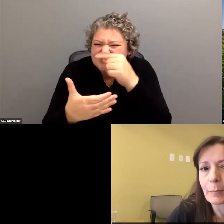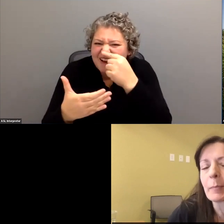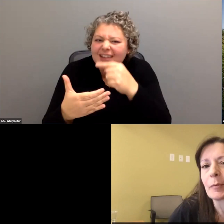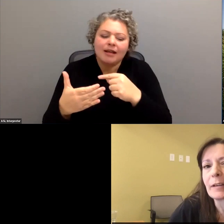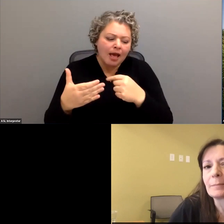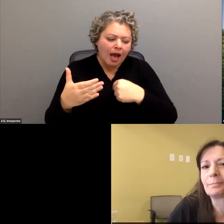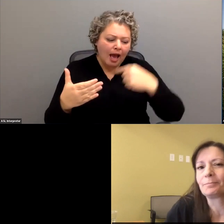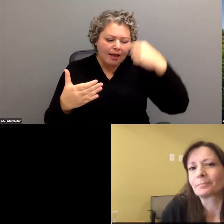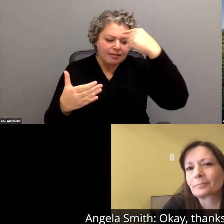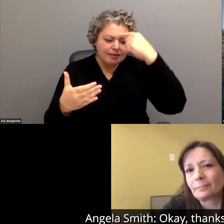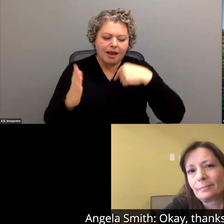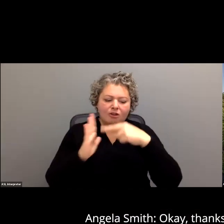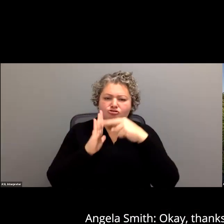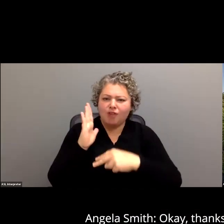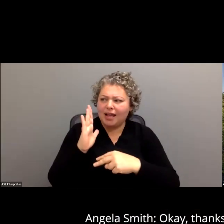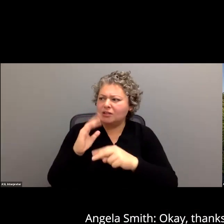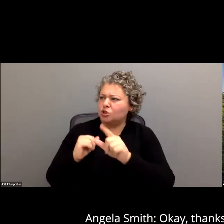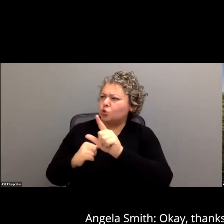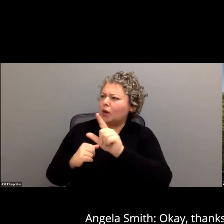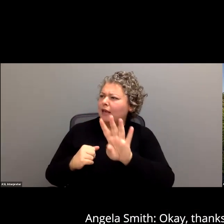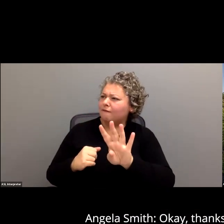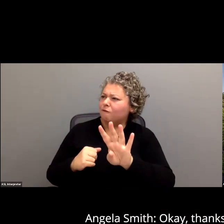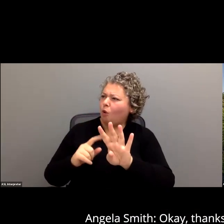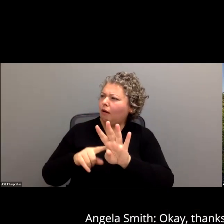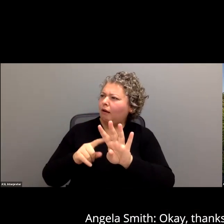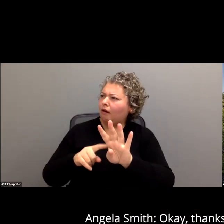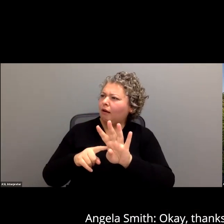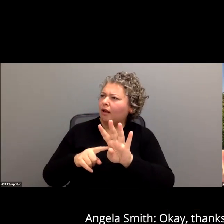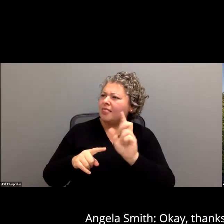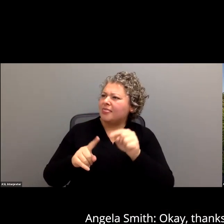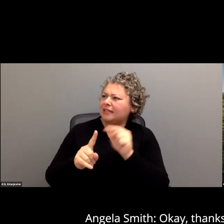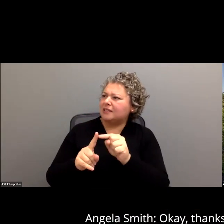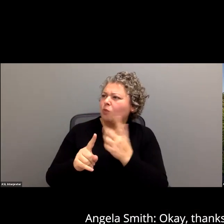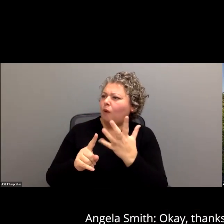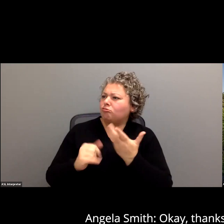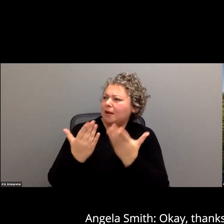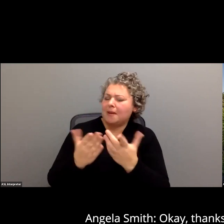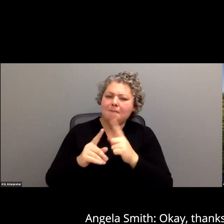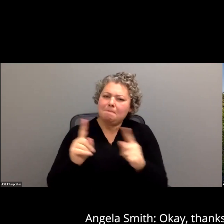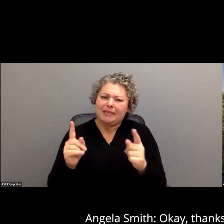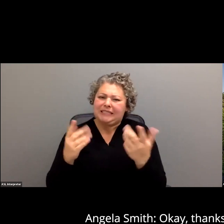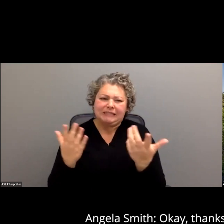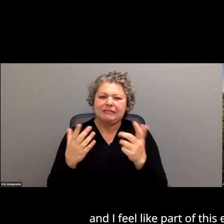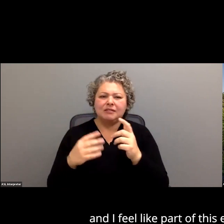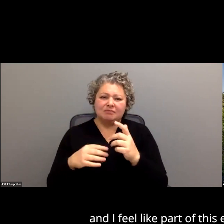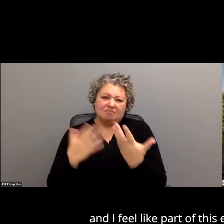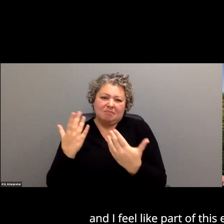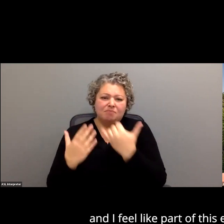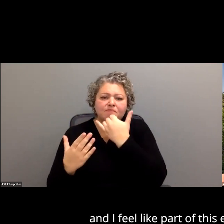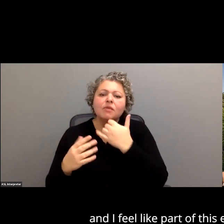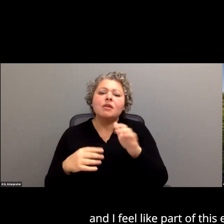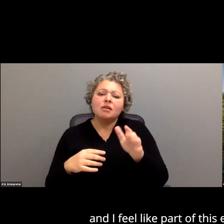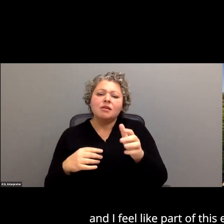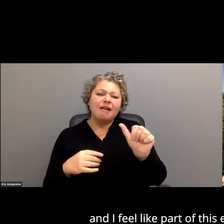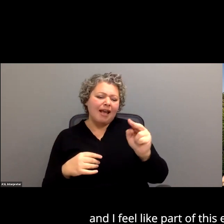sticks out in my memory. Okay, thanks. And I would recommend Googling it. There is a ton of accessibility resources online. And I feel like part of